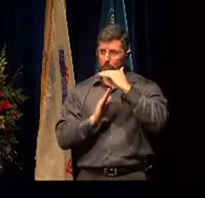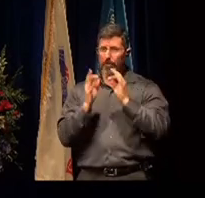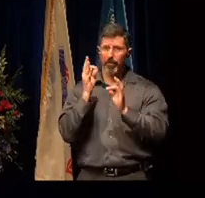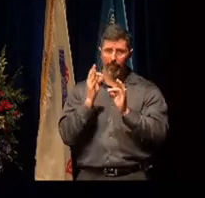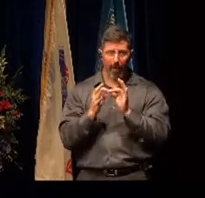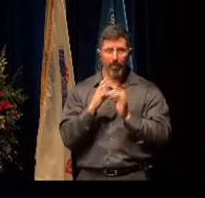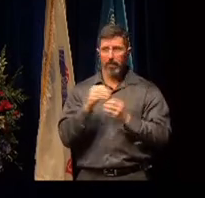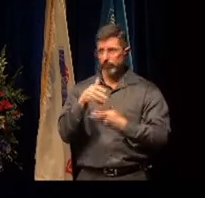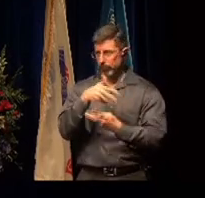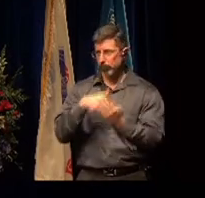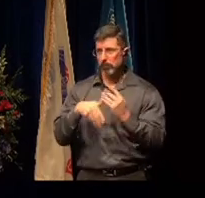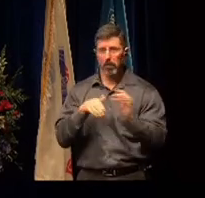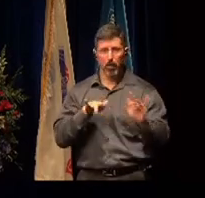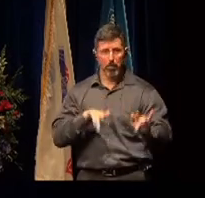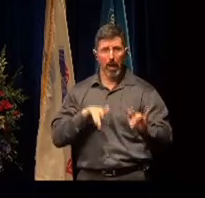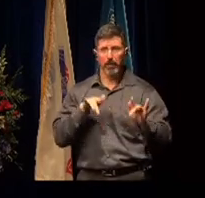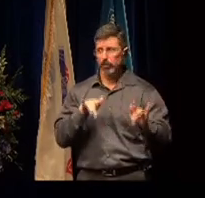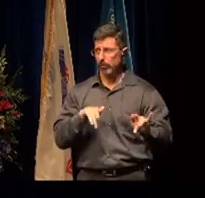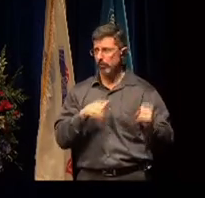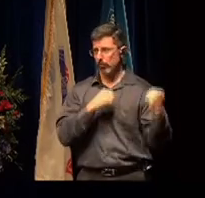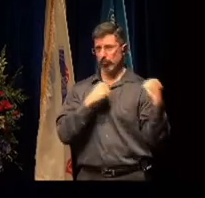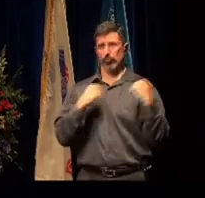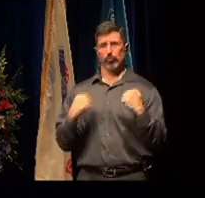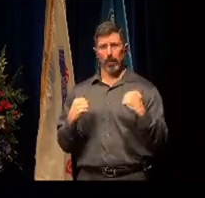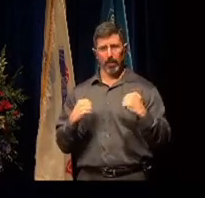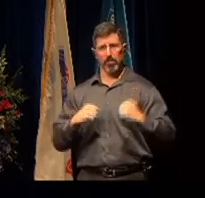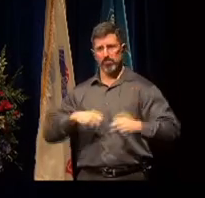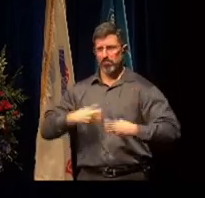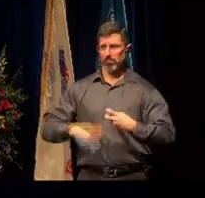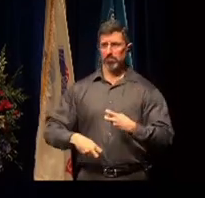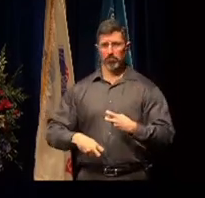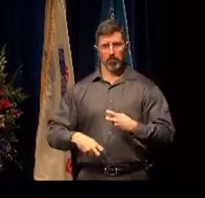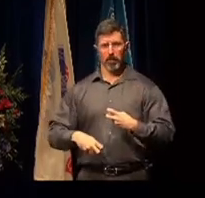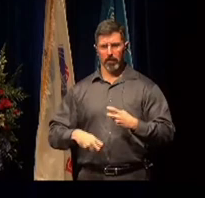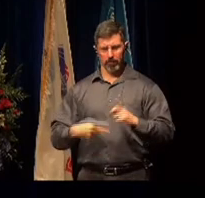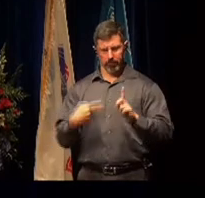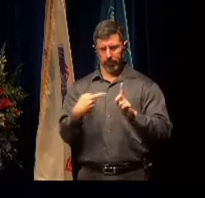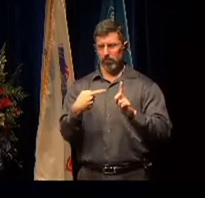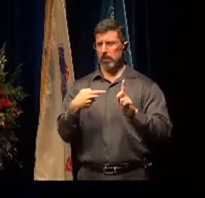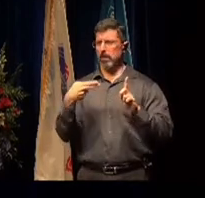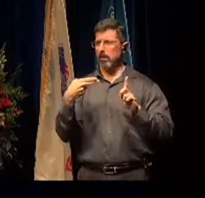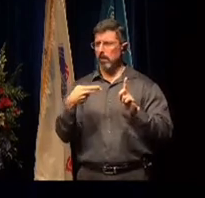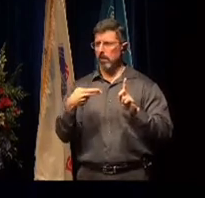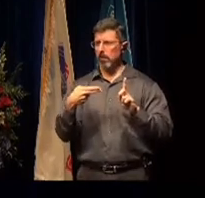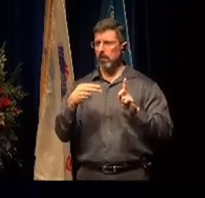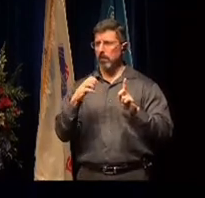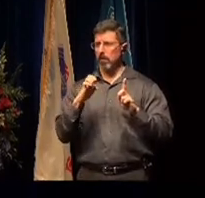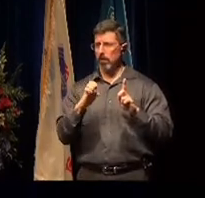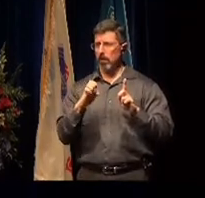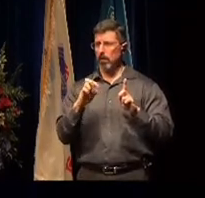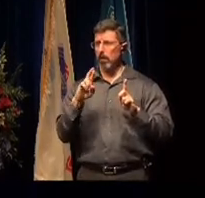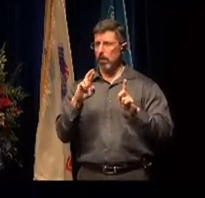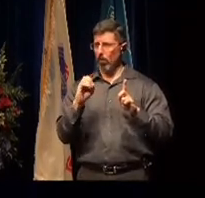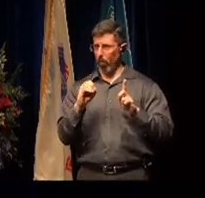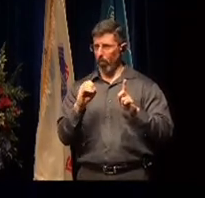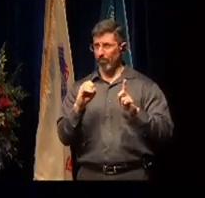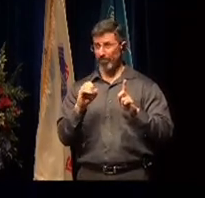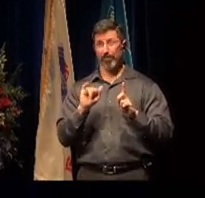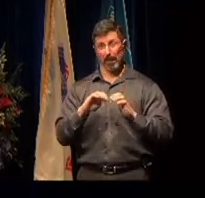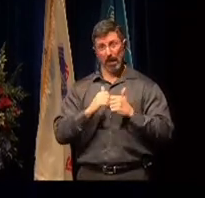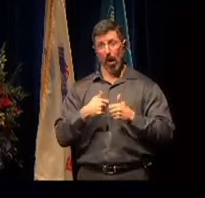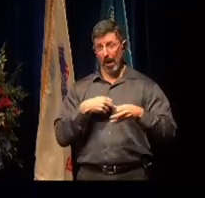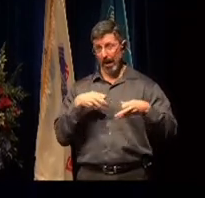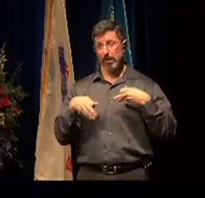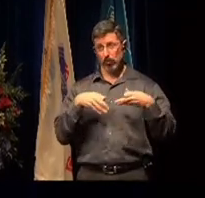man. Compassion, strength, resilience, a hero. These are the words that I would use to describe